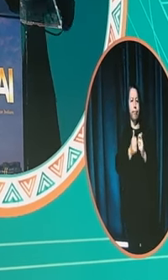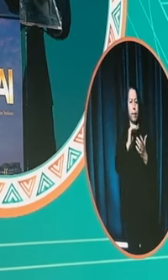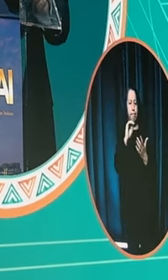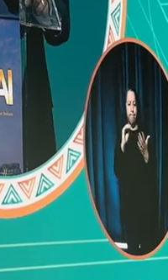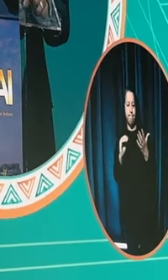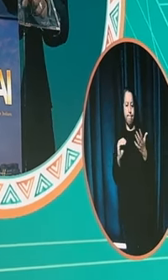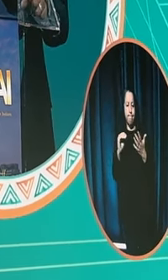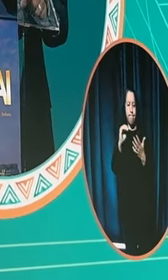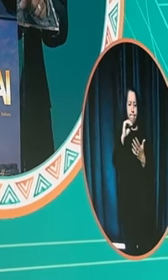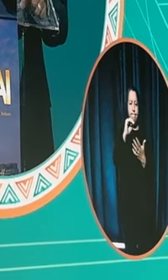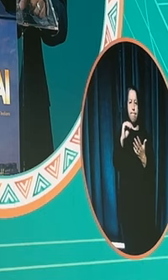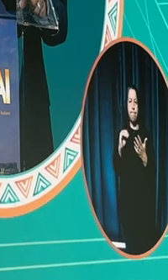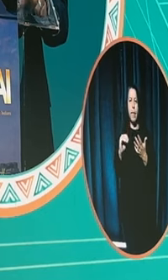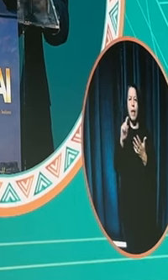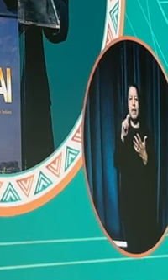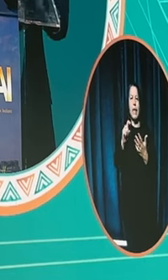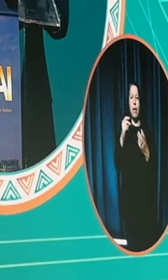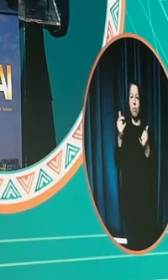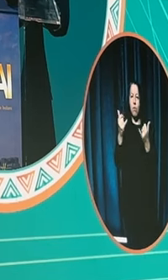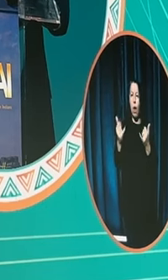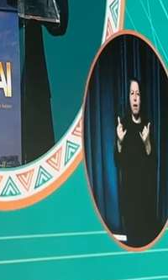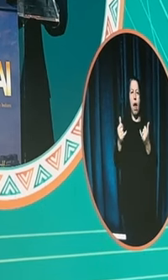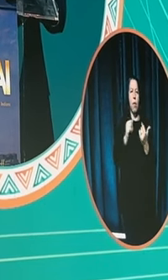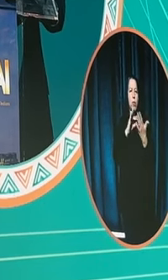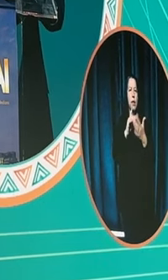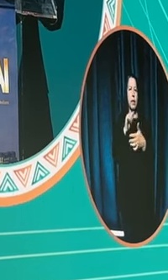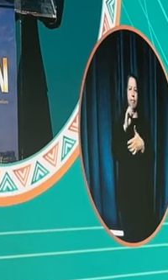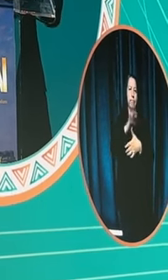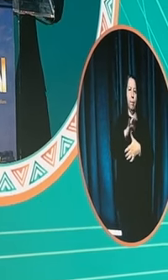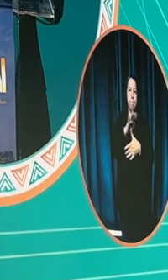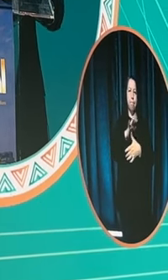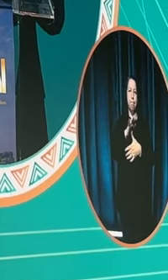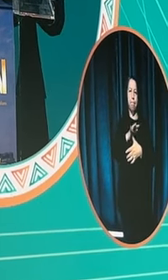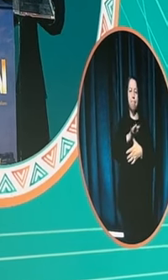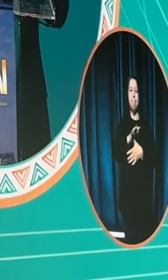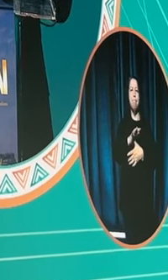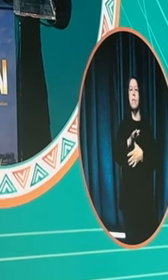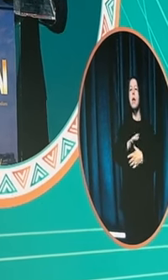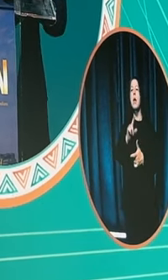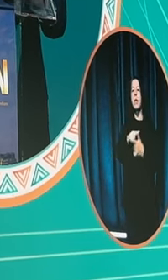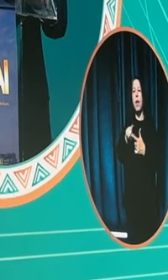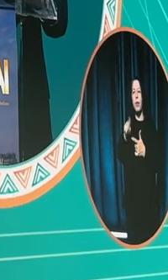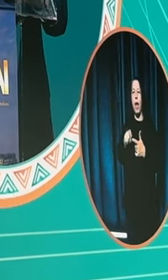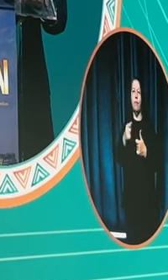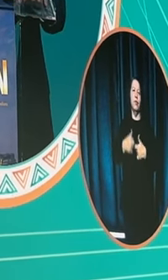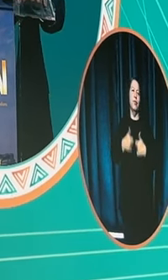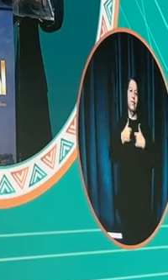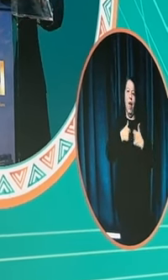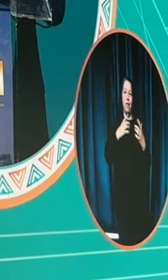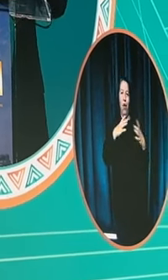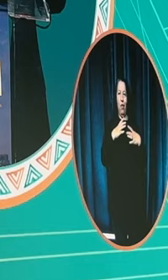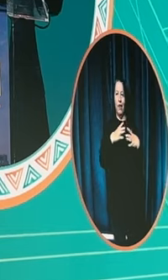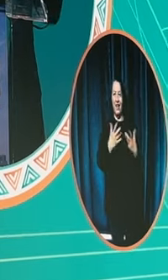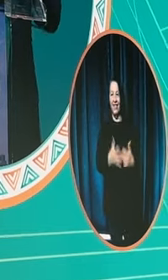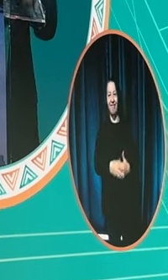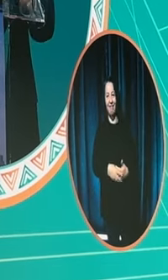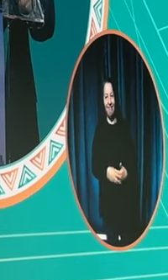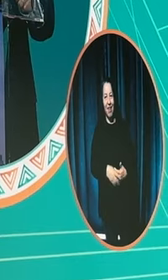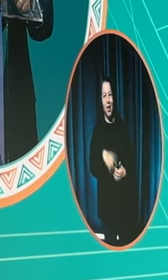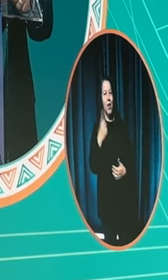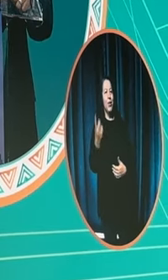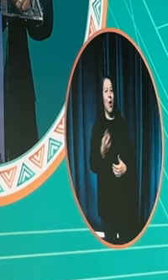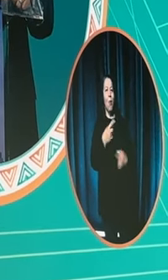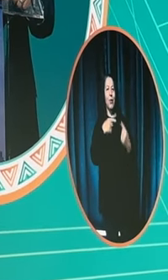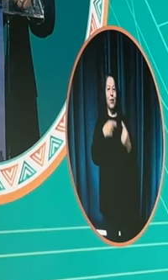need immediate addressing. So, and then about a month, then we have to get through the holidays. That's always a struggle for